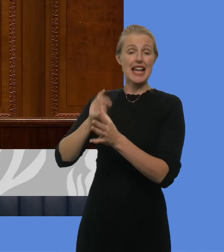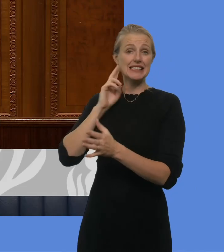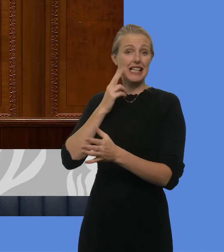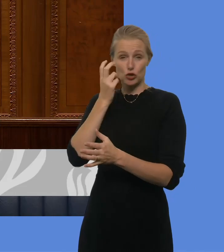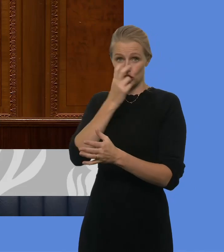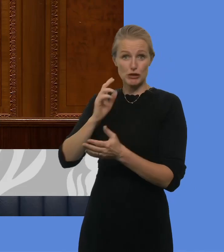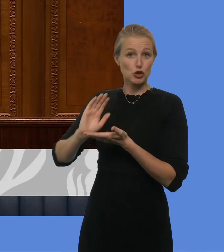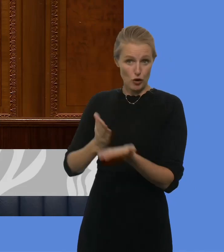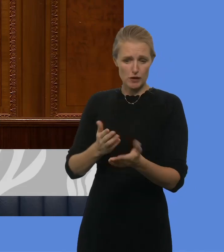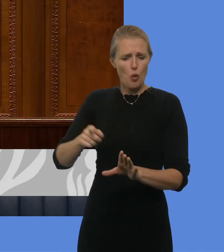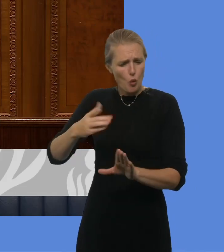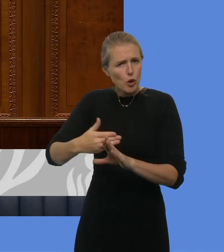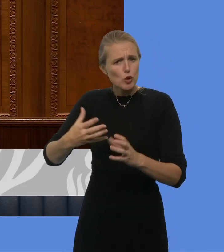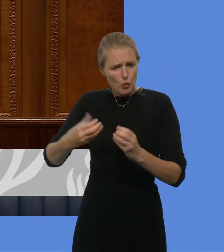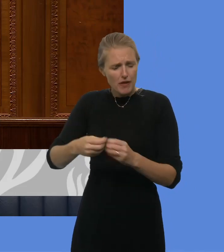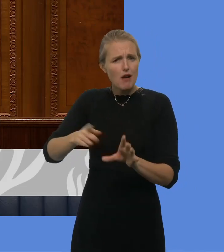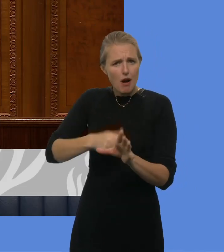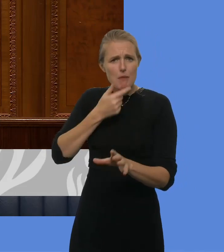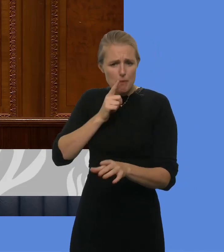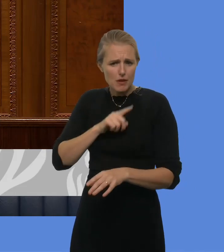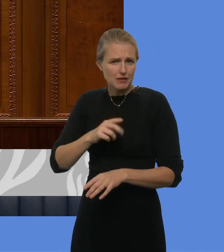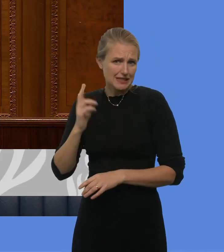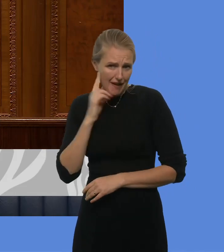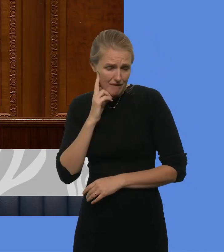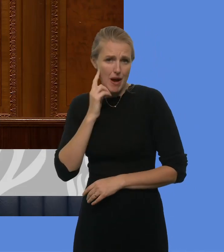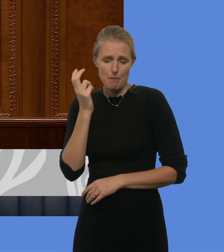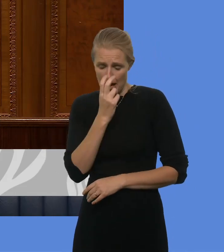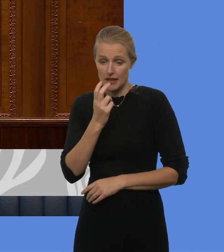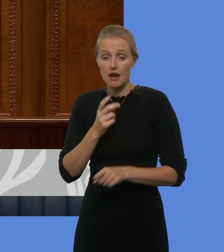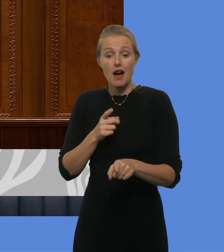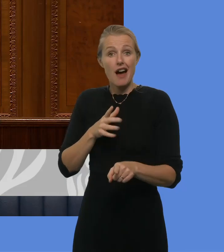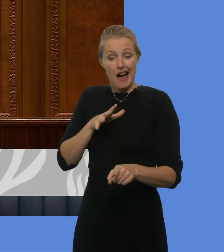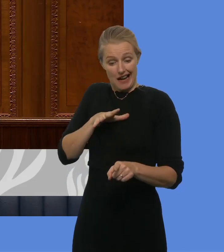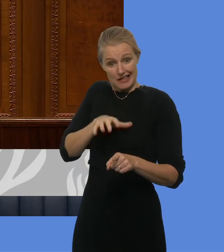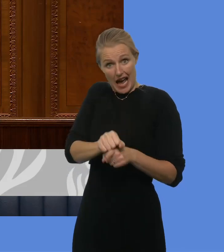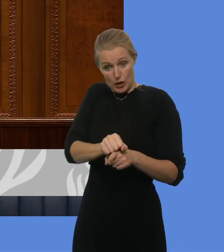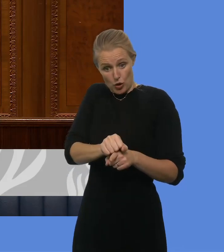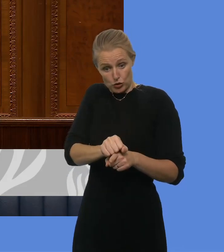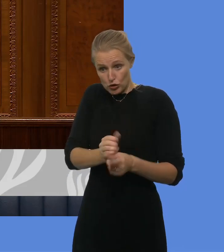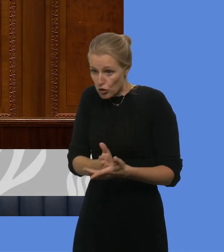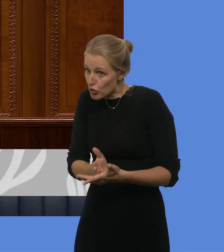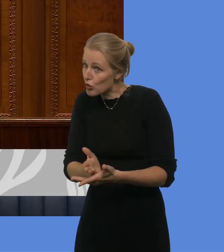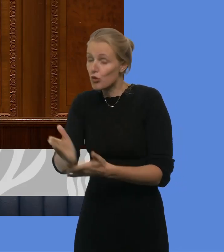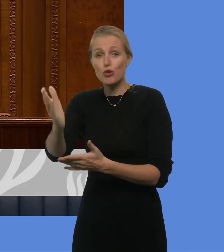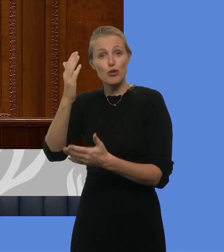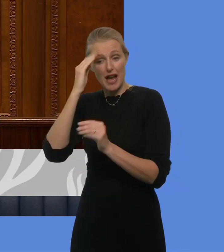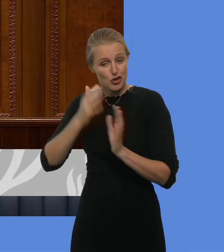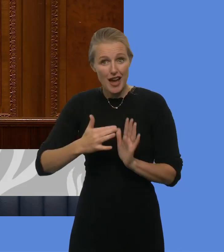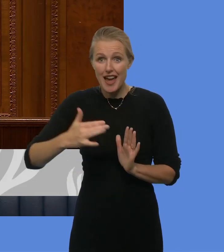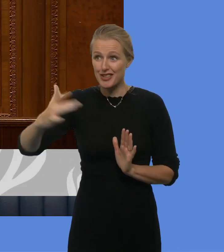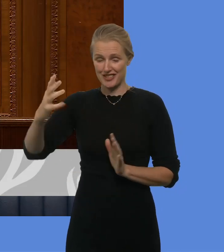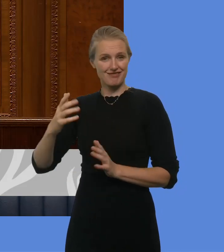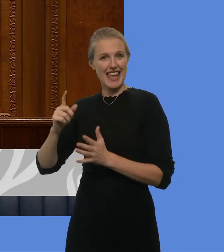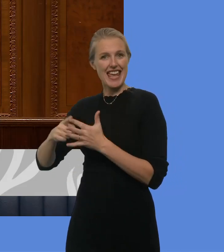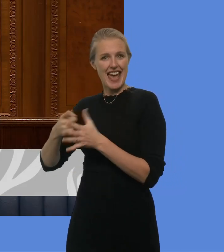with children and young people with sensory impairment, from the time of their diagnosis through all stages of their education. However, the level and availability